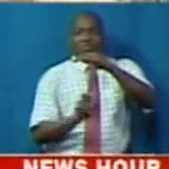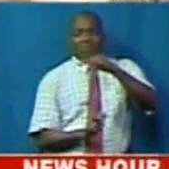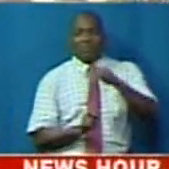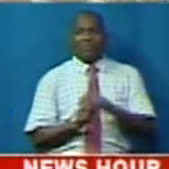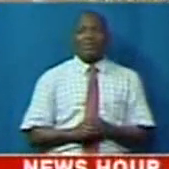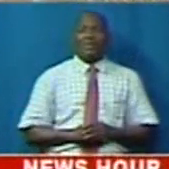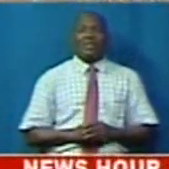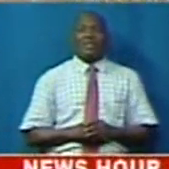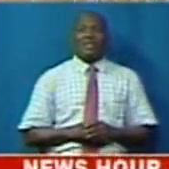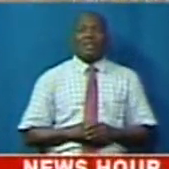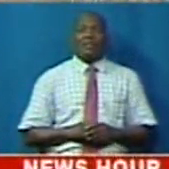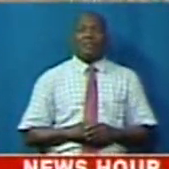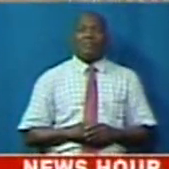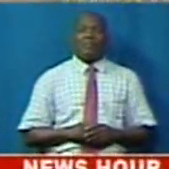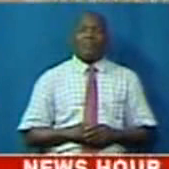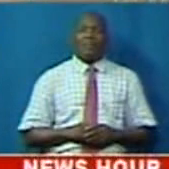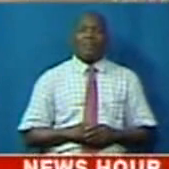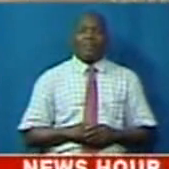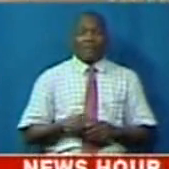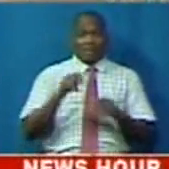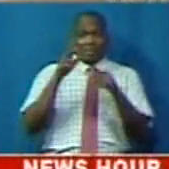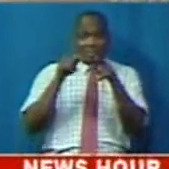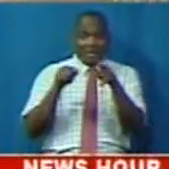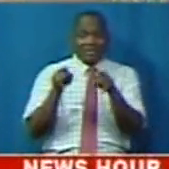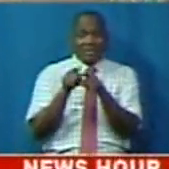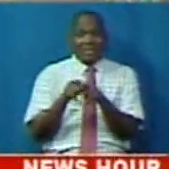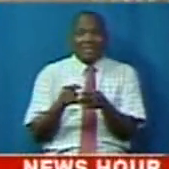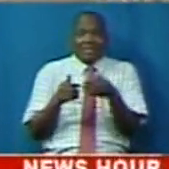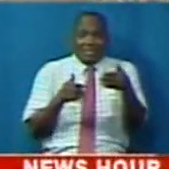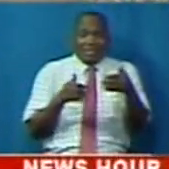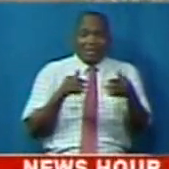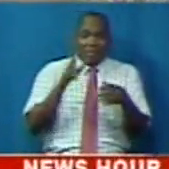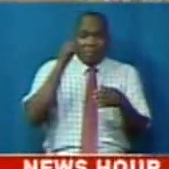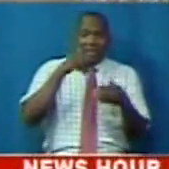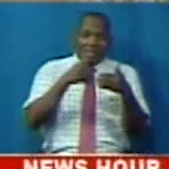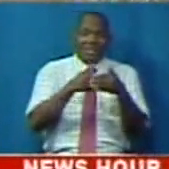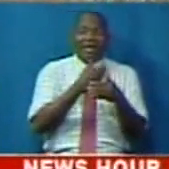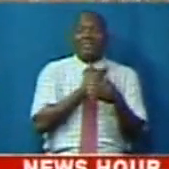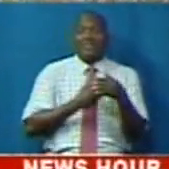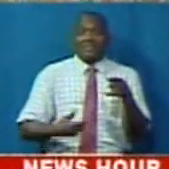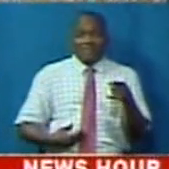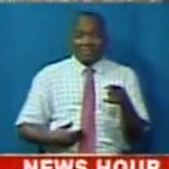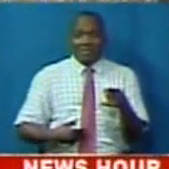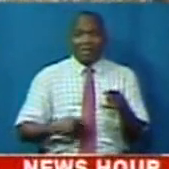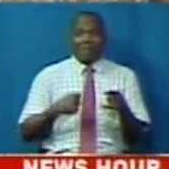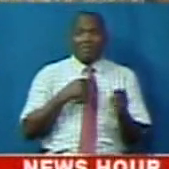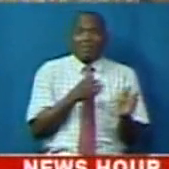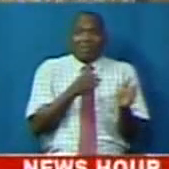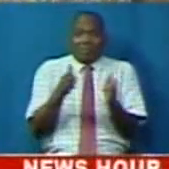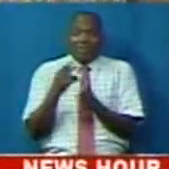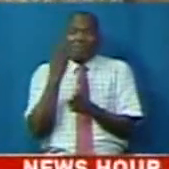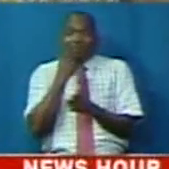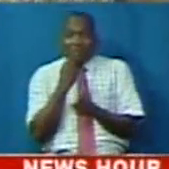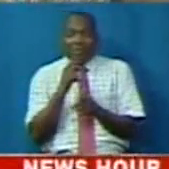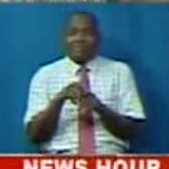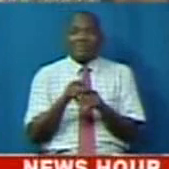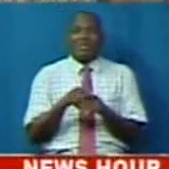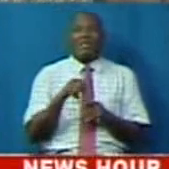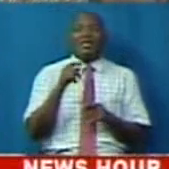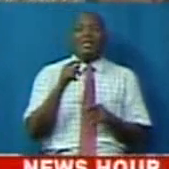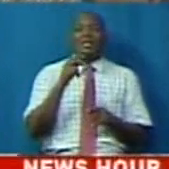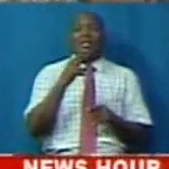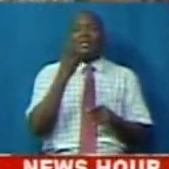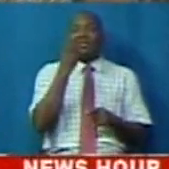And the man over here is the Gushina. He is also next to the Wulana. And I'm also speaking here is the